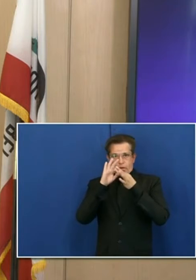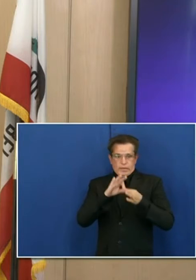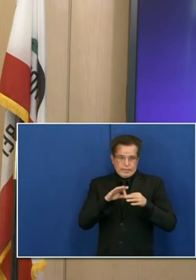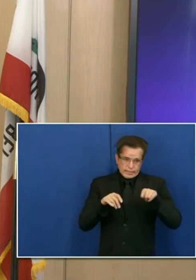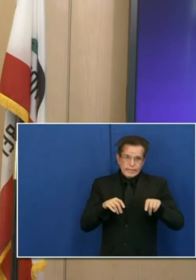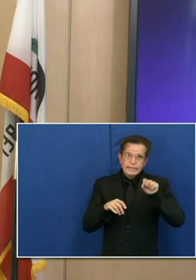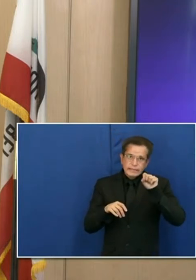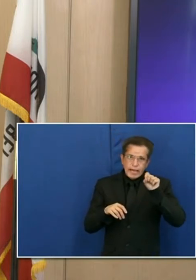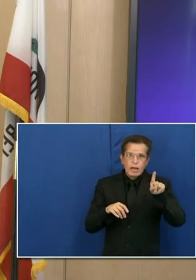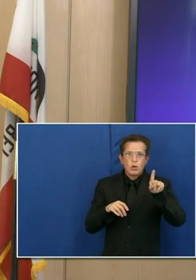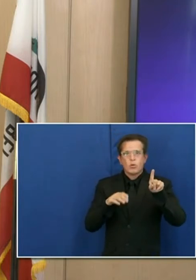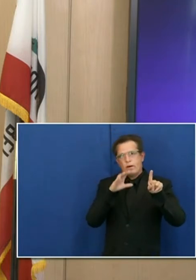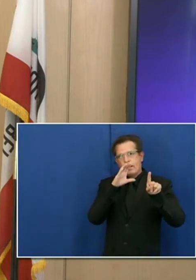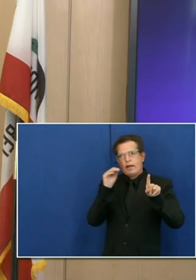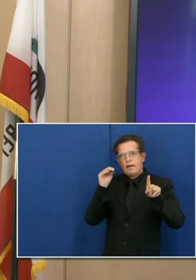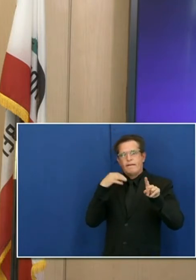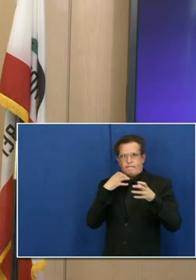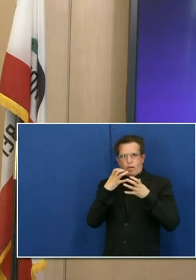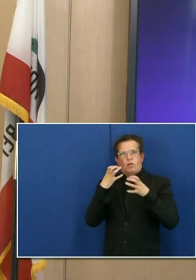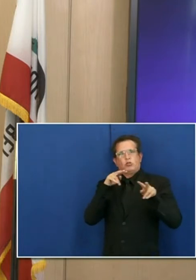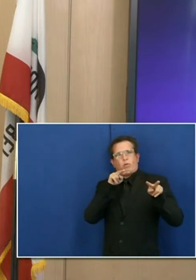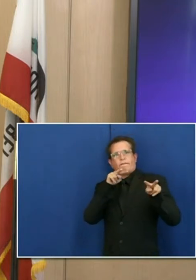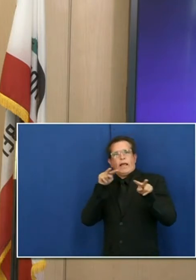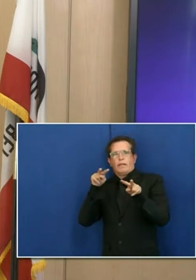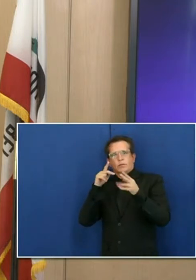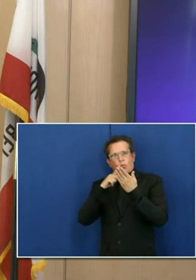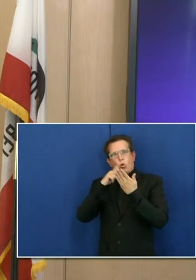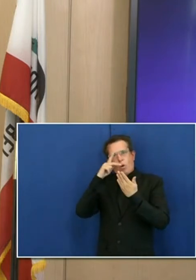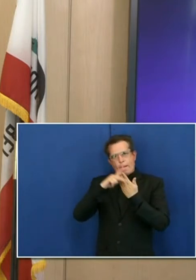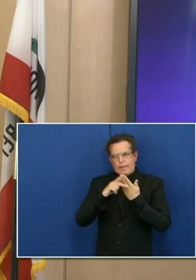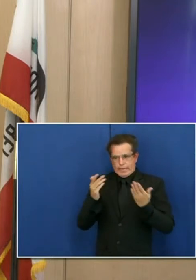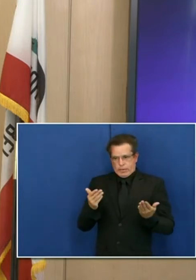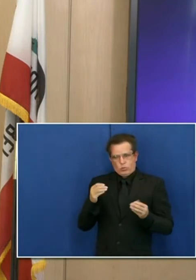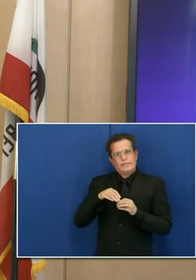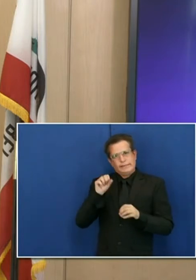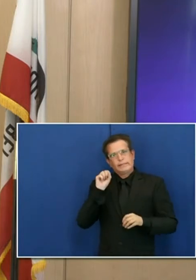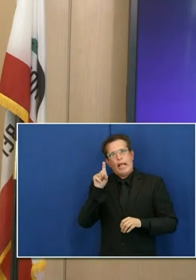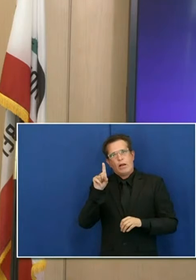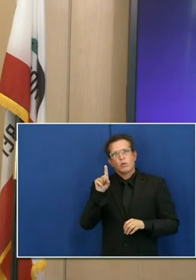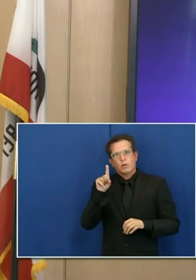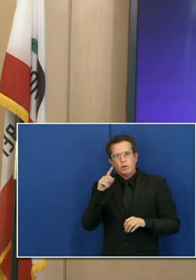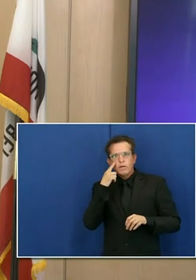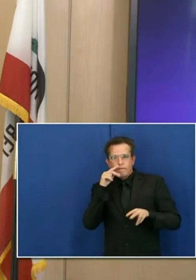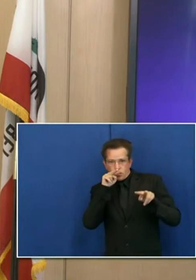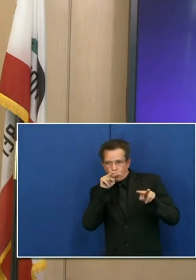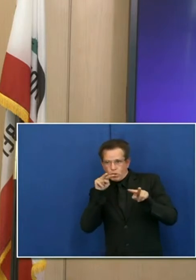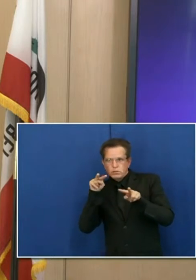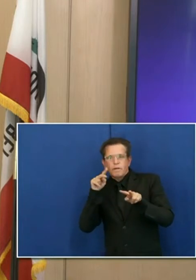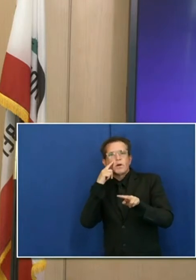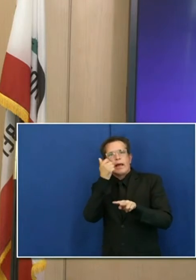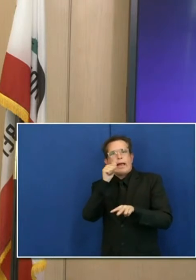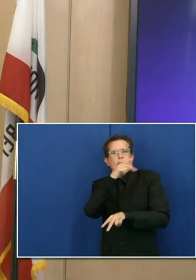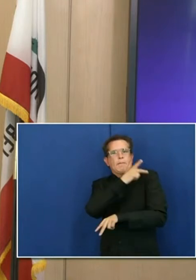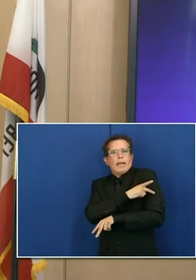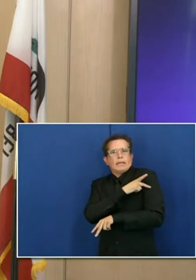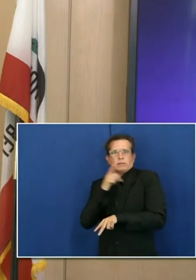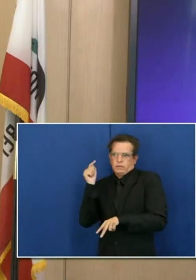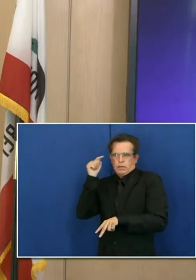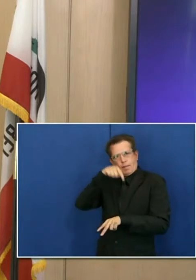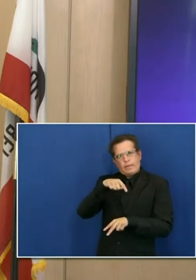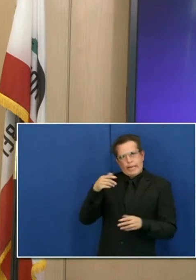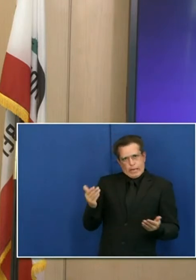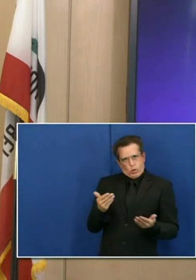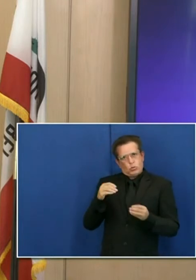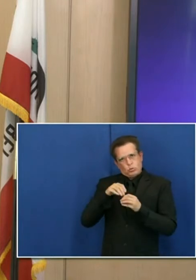County here. There's a very strong surveillance program, genomic surveillance program in place to sequence from patients that come in the county